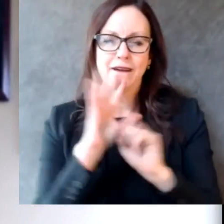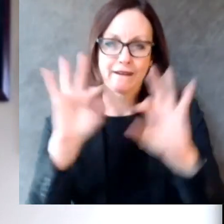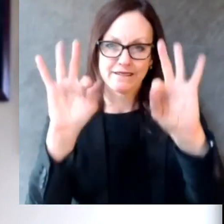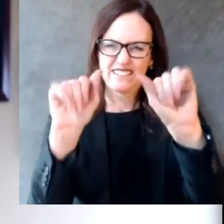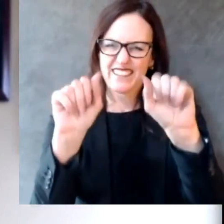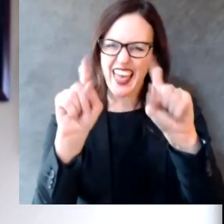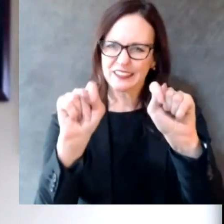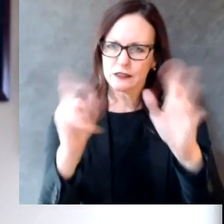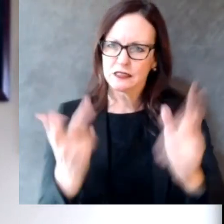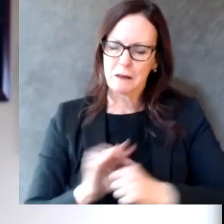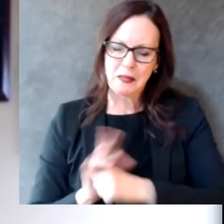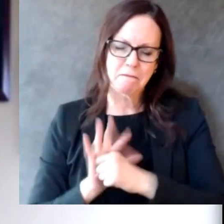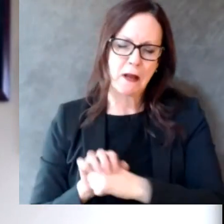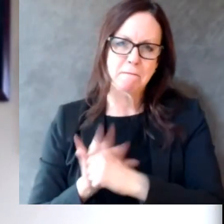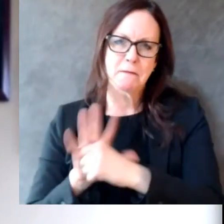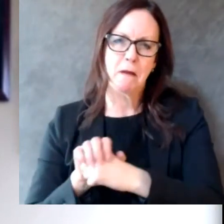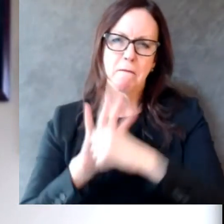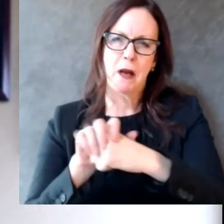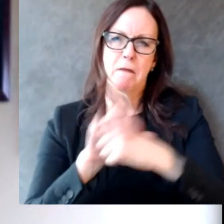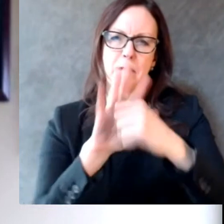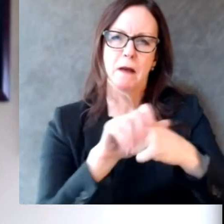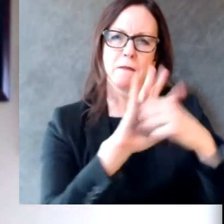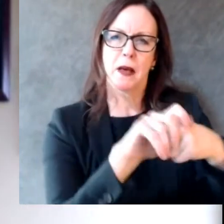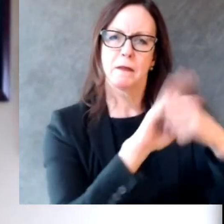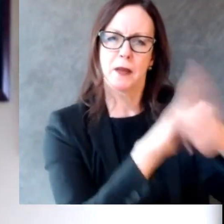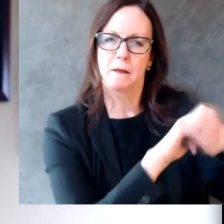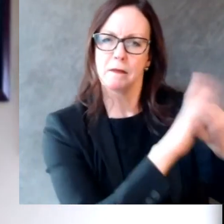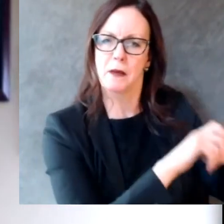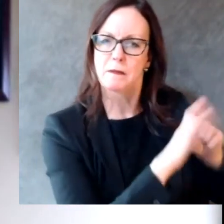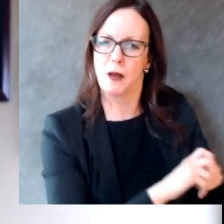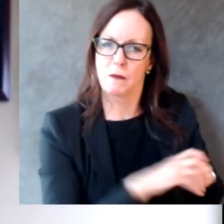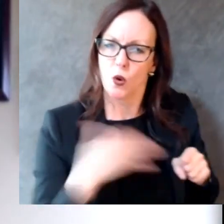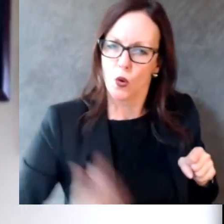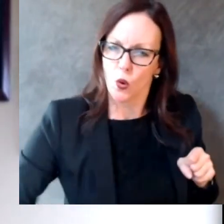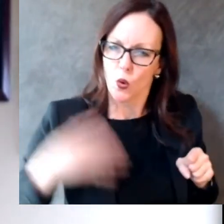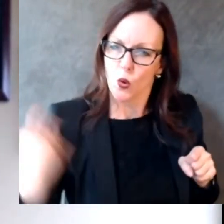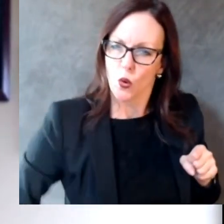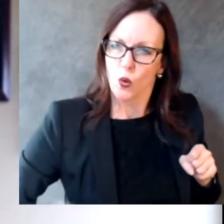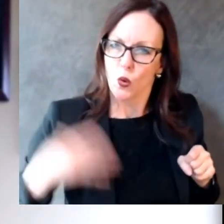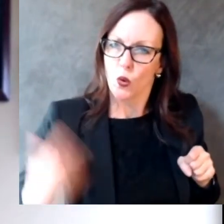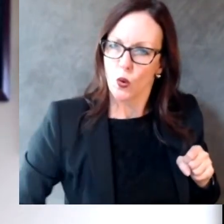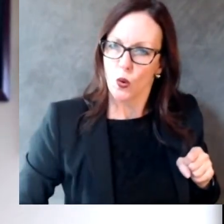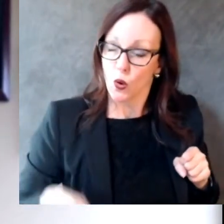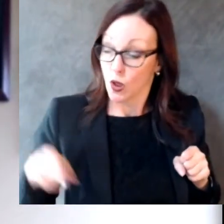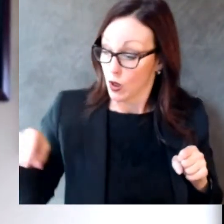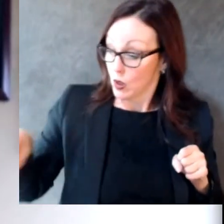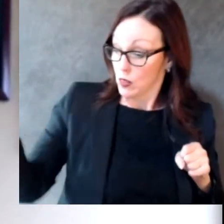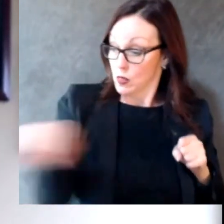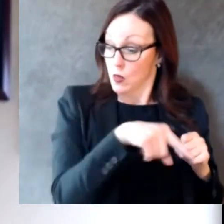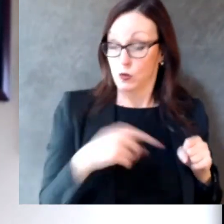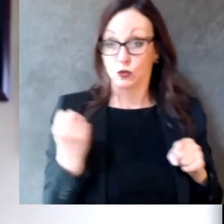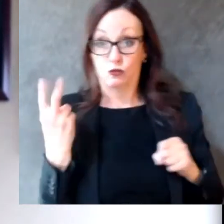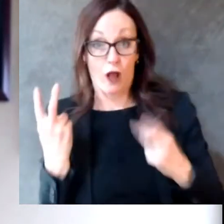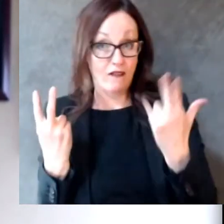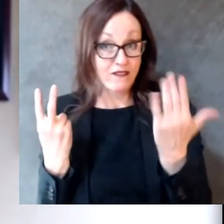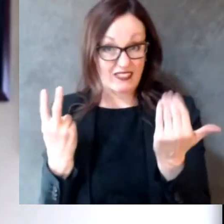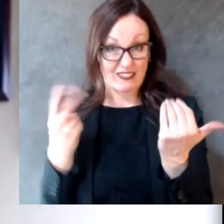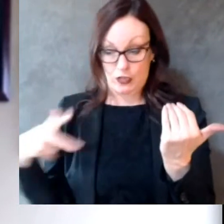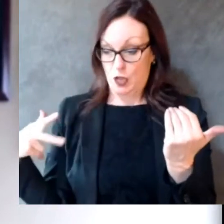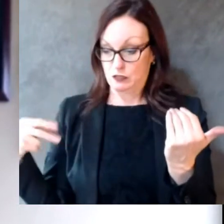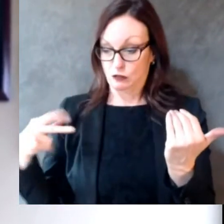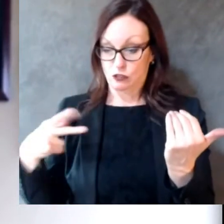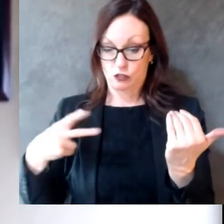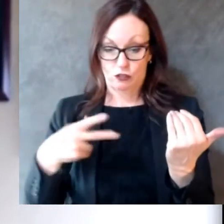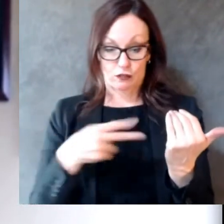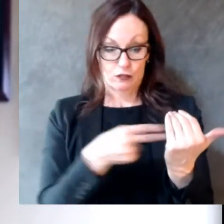find another susceptible person to infect, those viruses are going to die out. It's essentially going to go extinct in our community. And the way